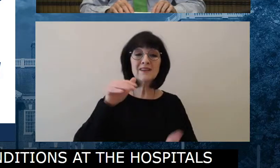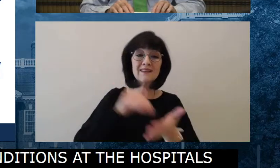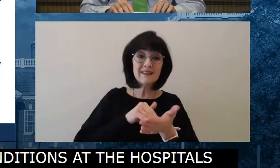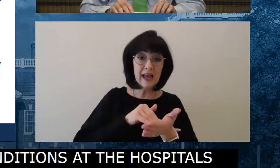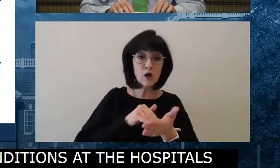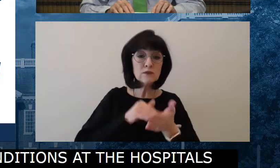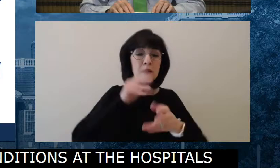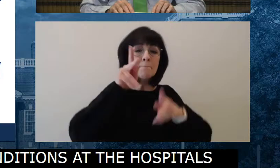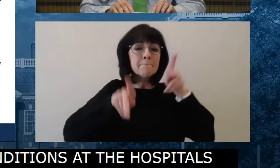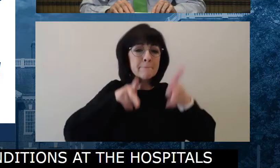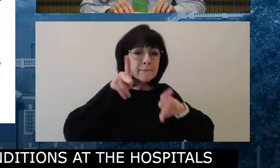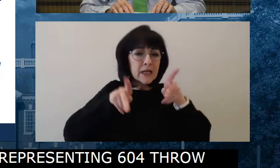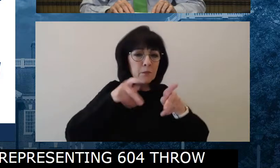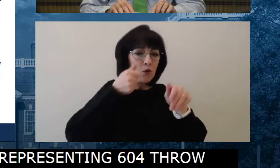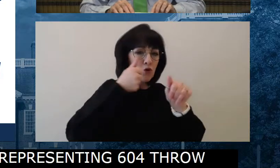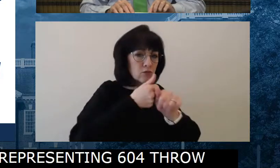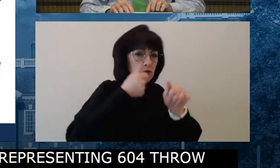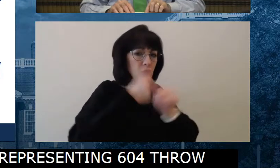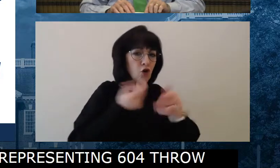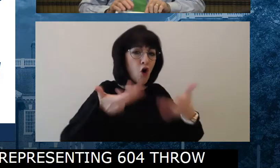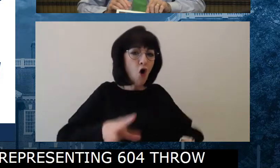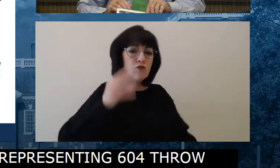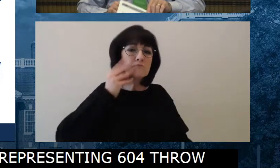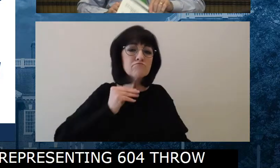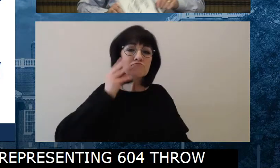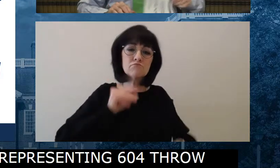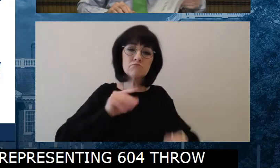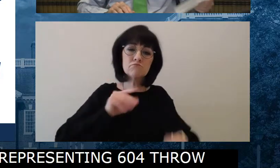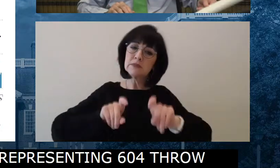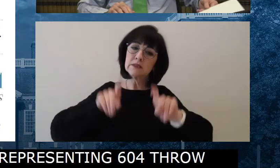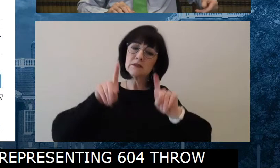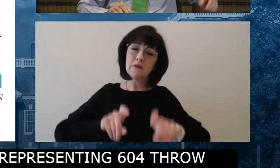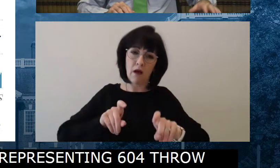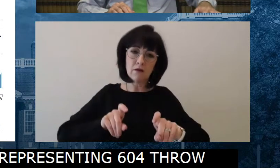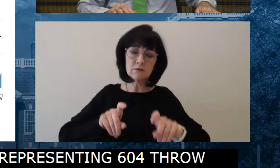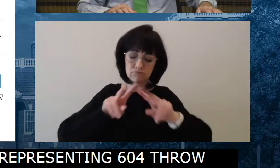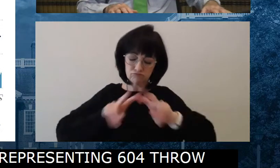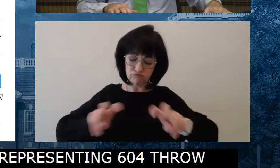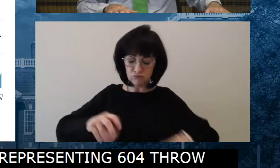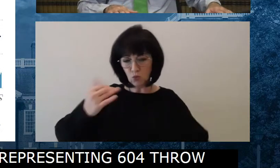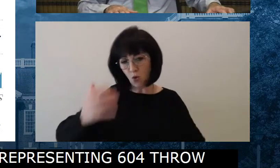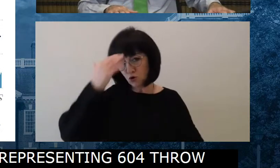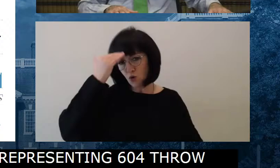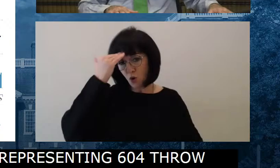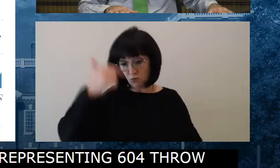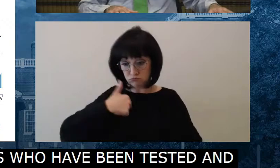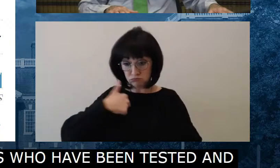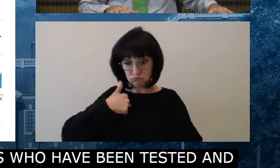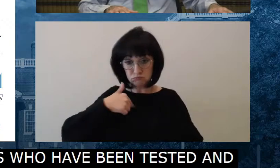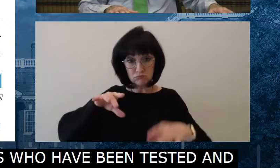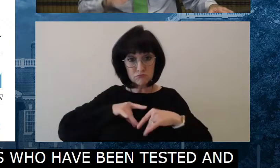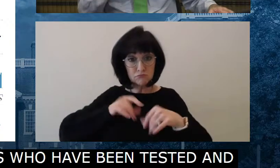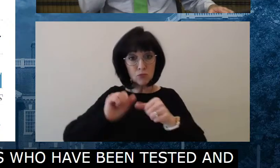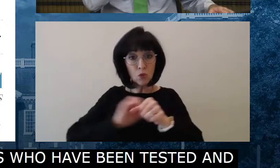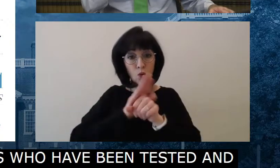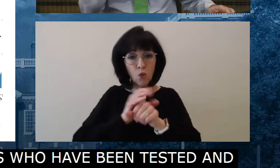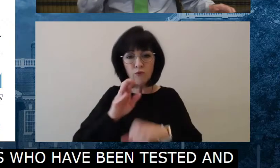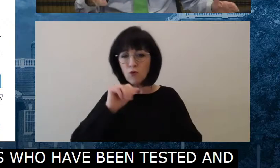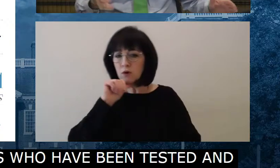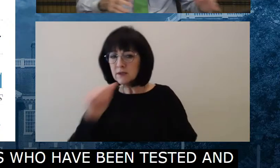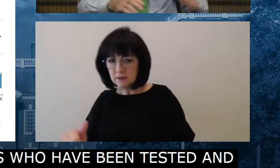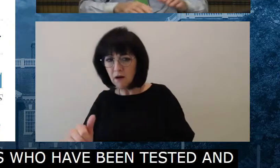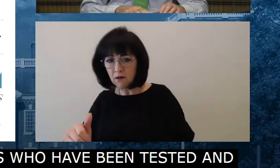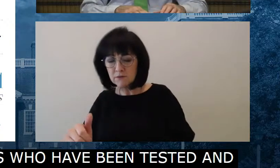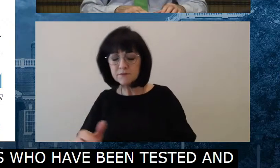who've been tested, and obviously so many people being tested more than once. Our current hospitalizations,